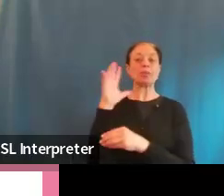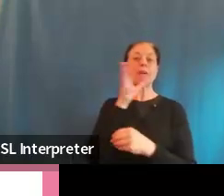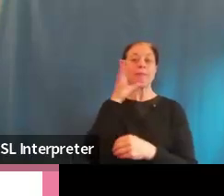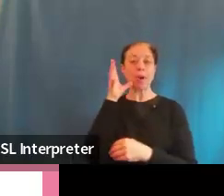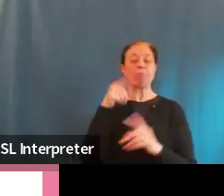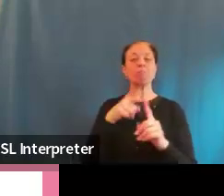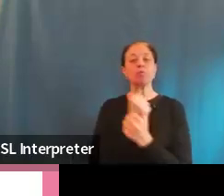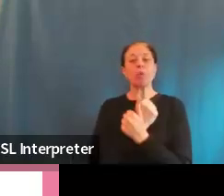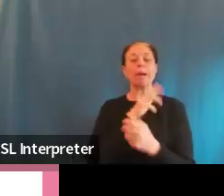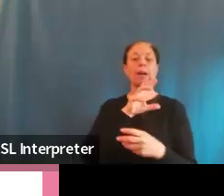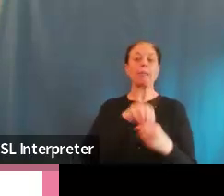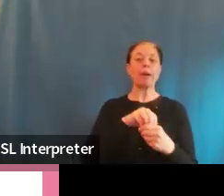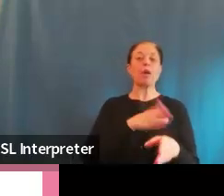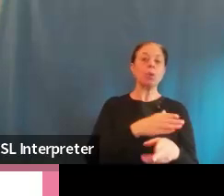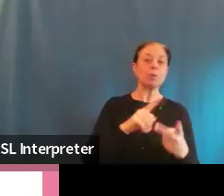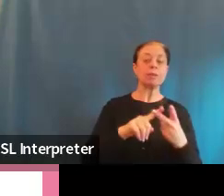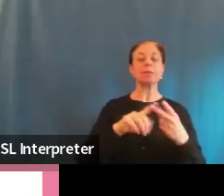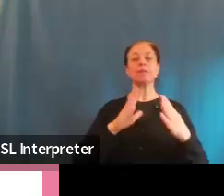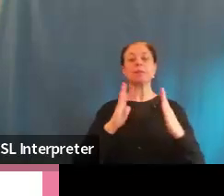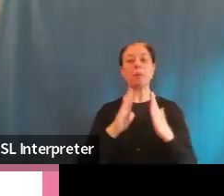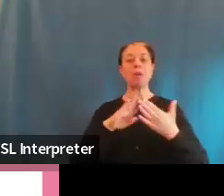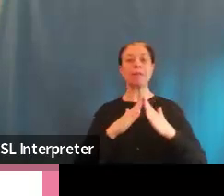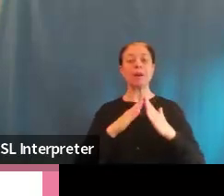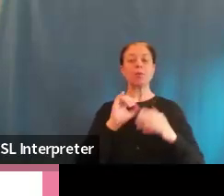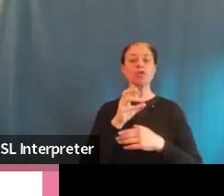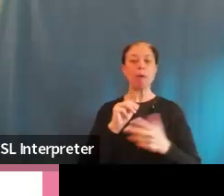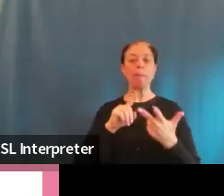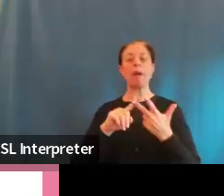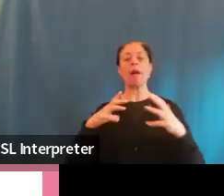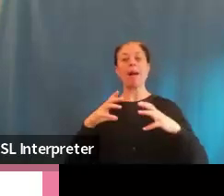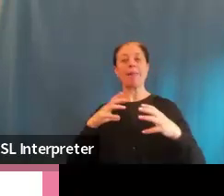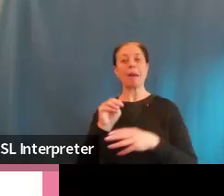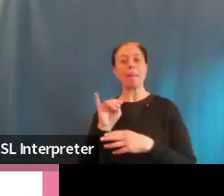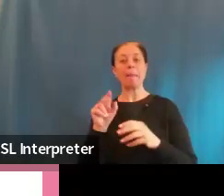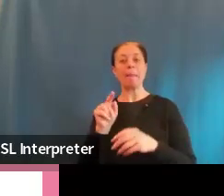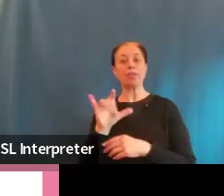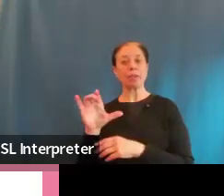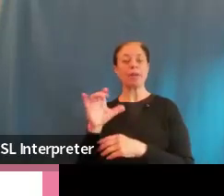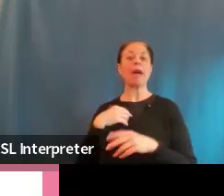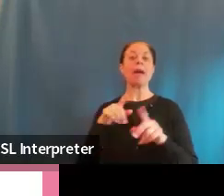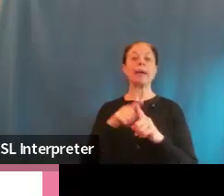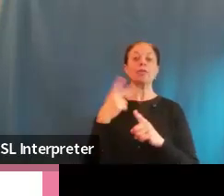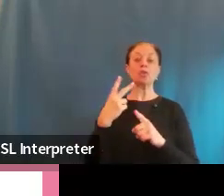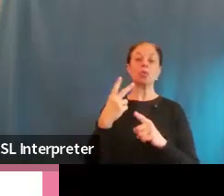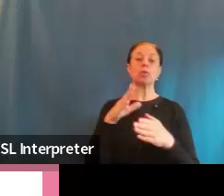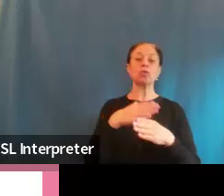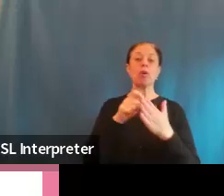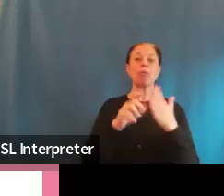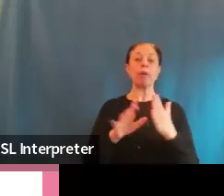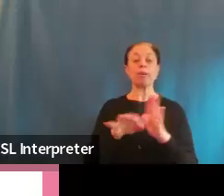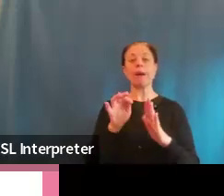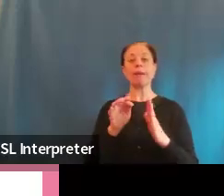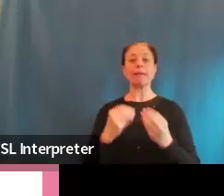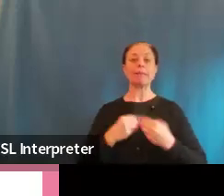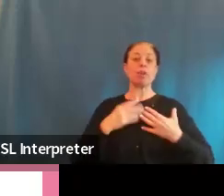YA romance combines music, small town charm, and plenty of holiday magic as two aspiring songwriters find inspiration and